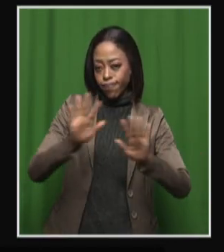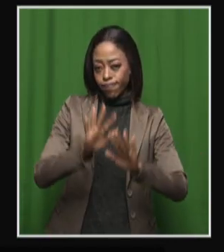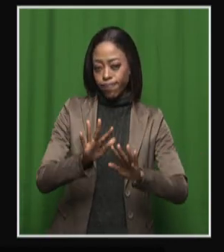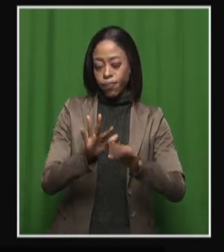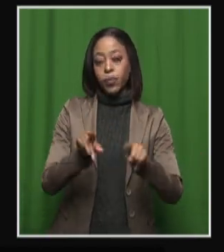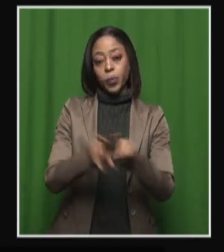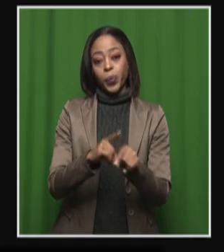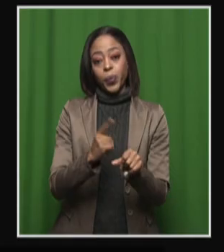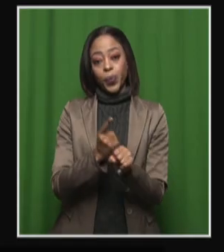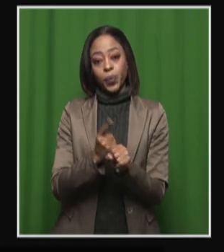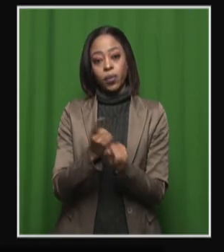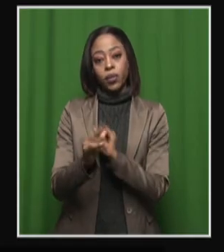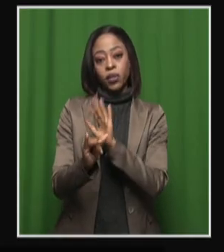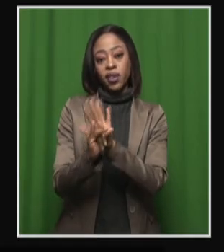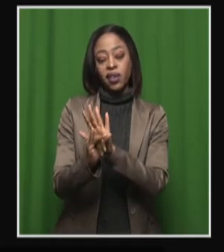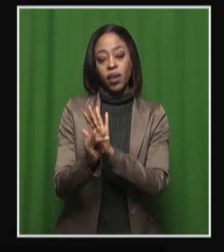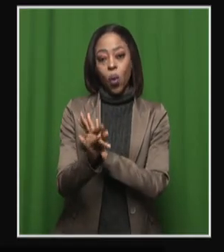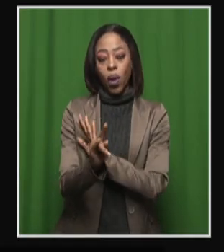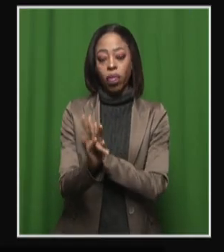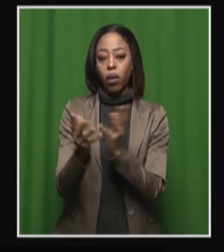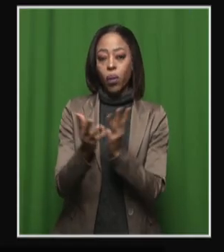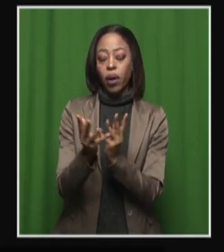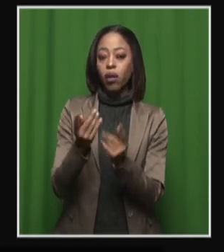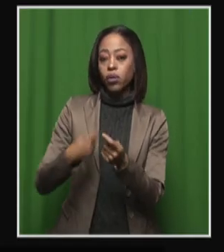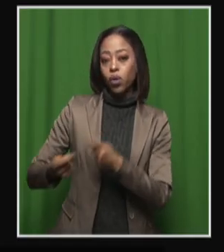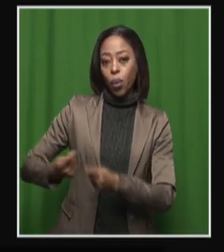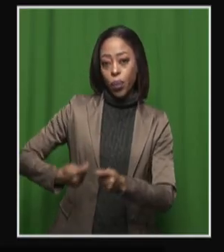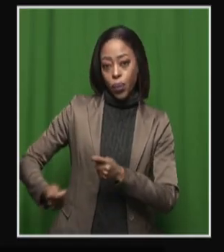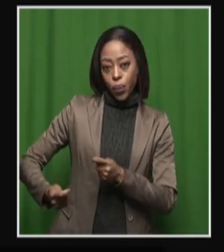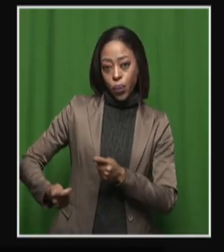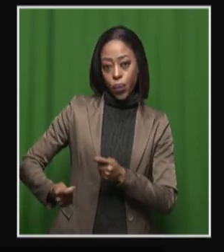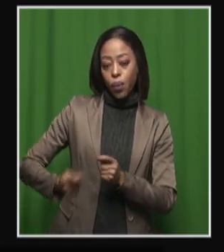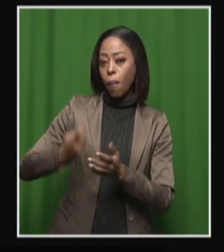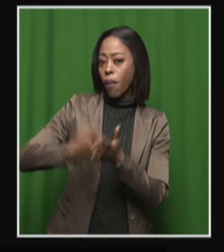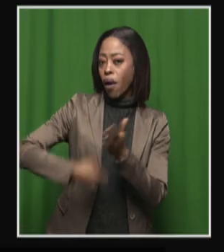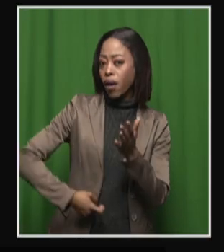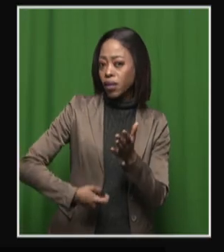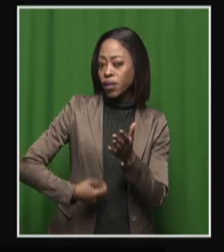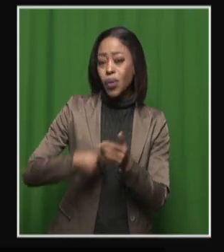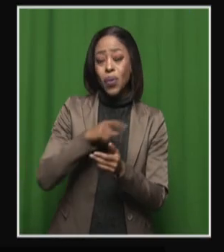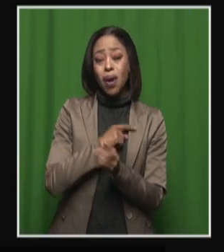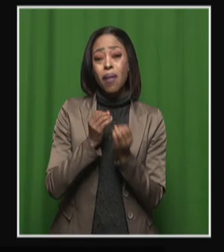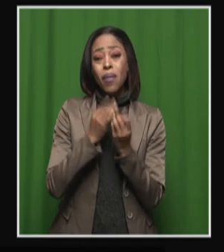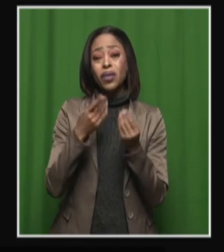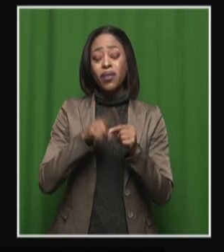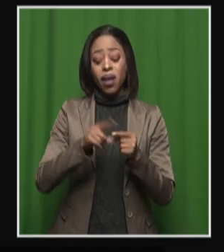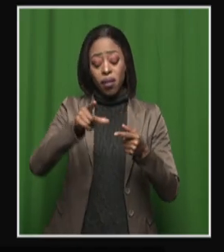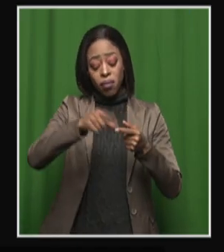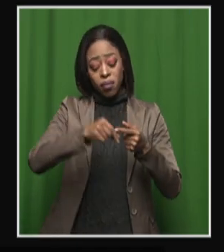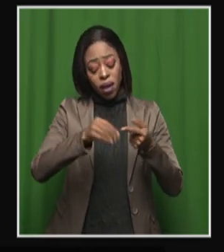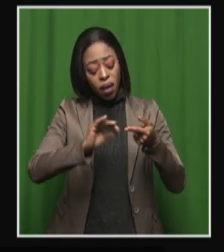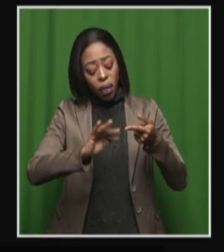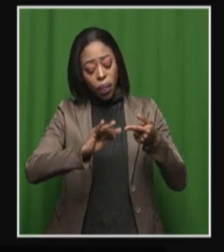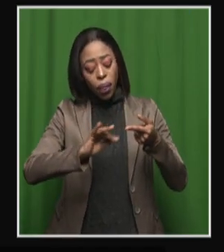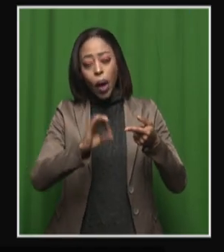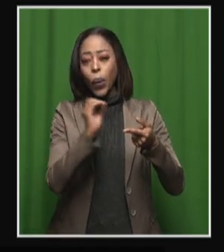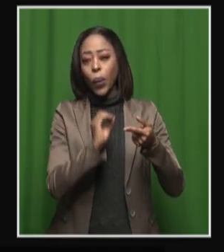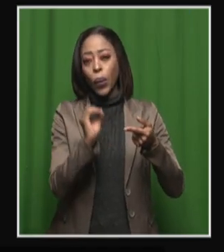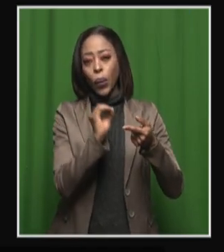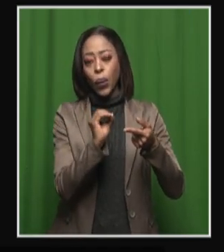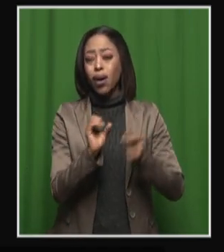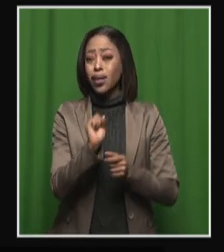and also identifying it in a store, the price, because tags don't have braille on it.